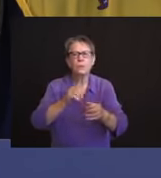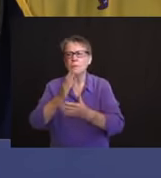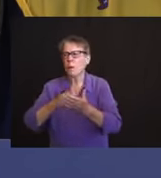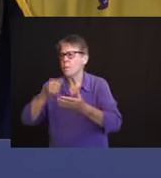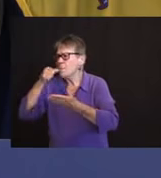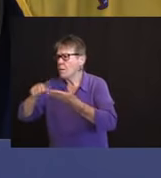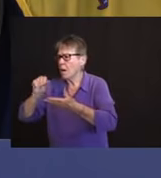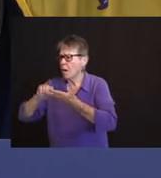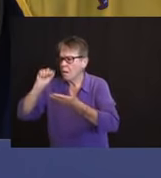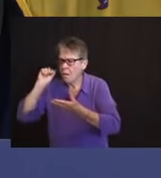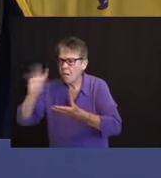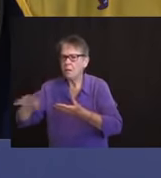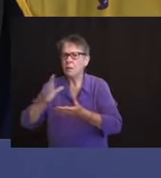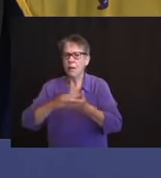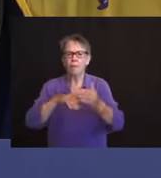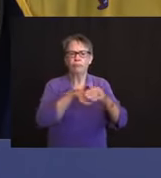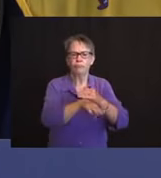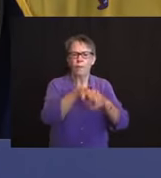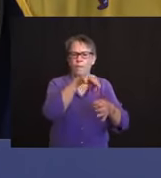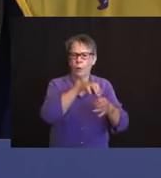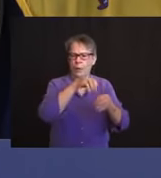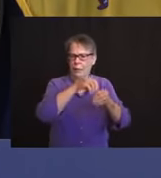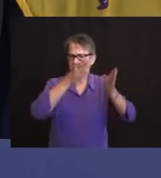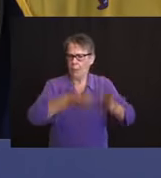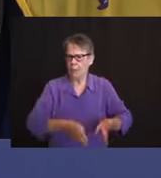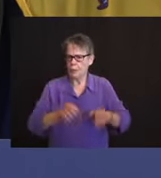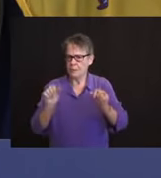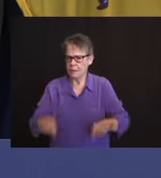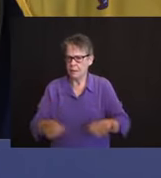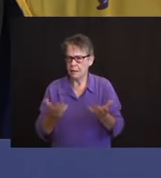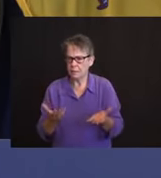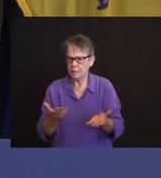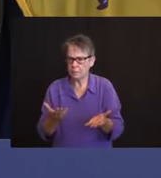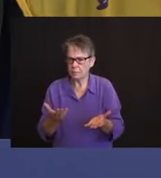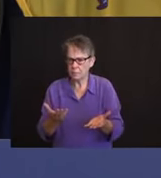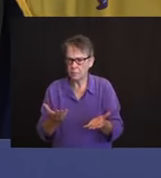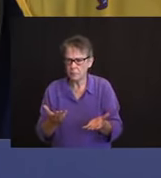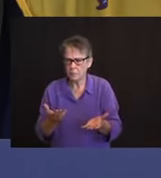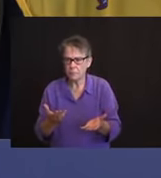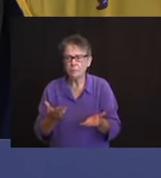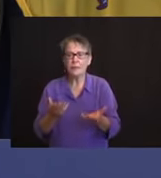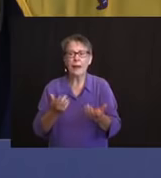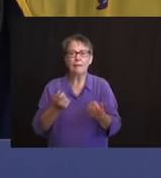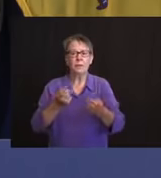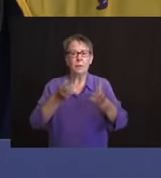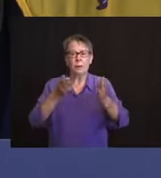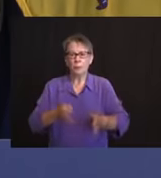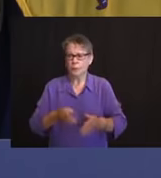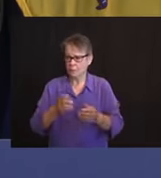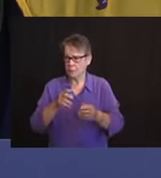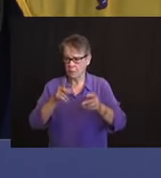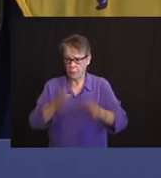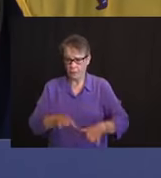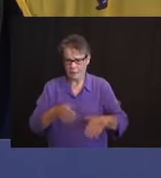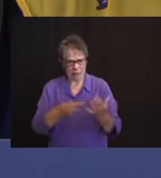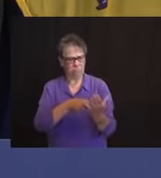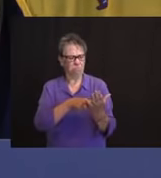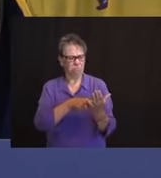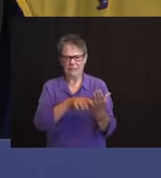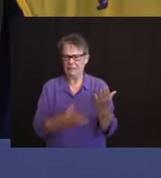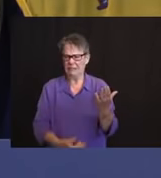about, and we take that seriously, I promise you. But there is I want